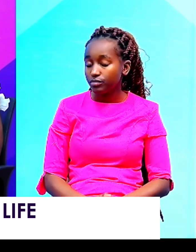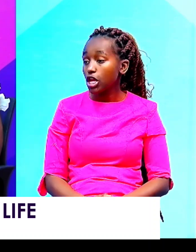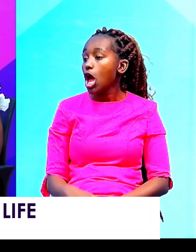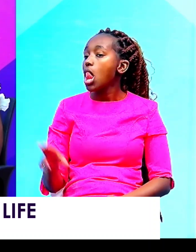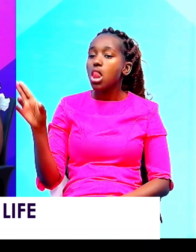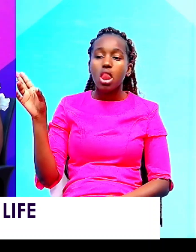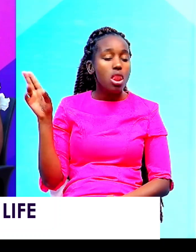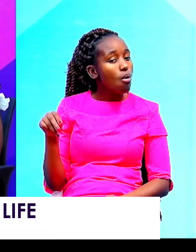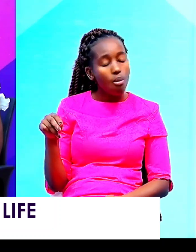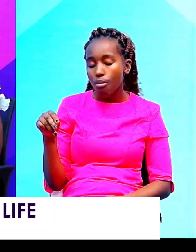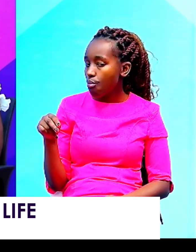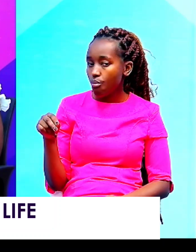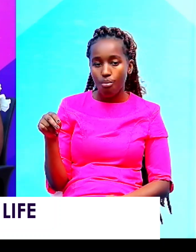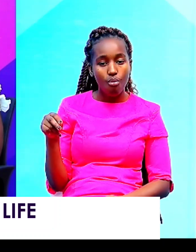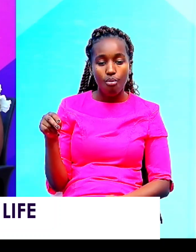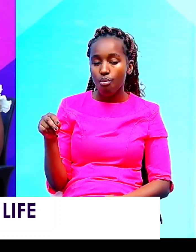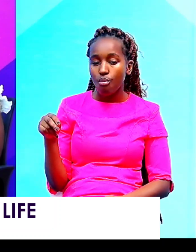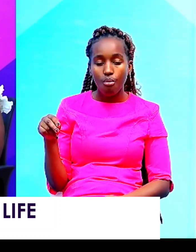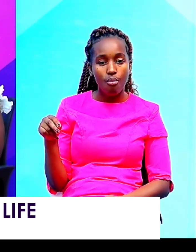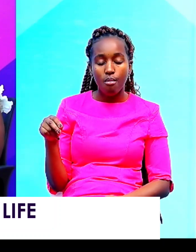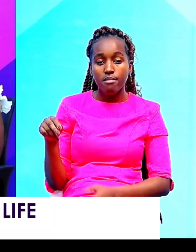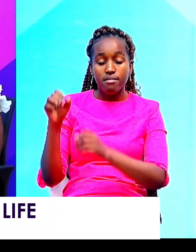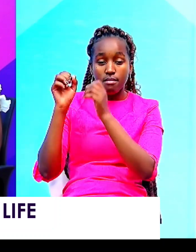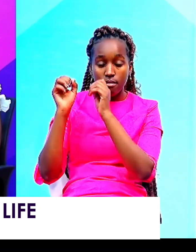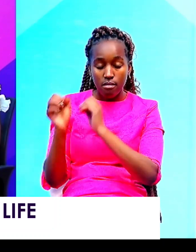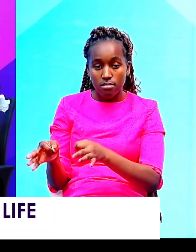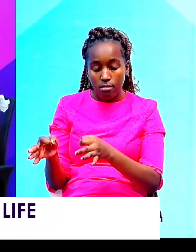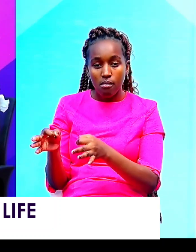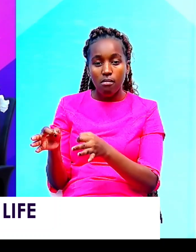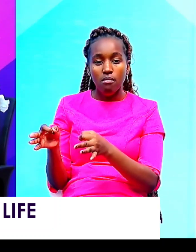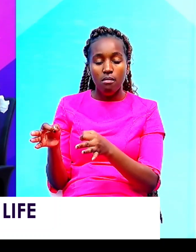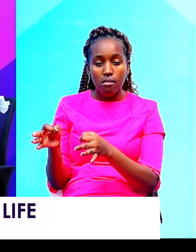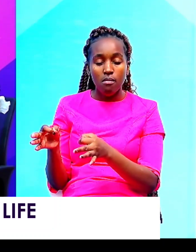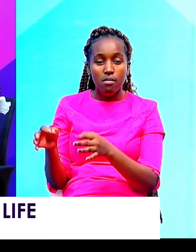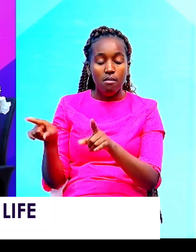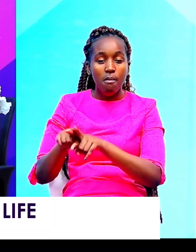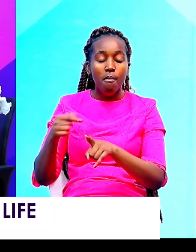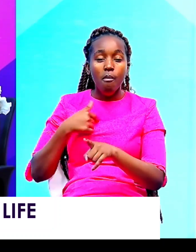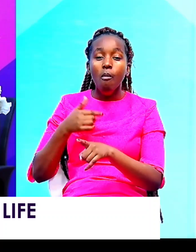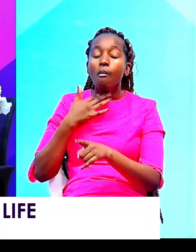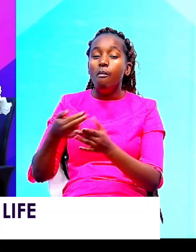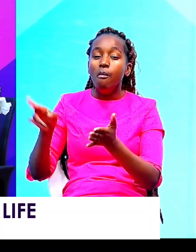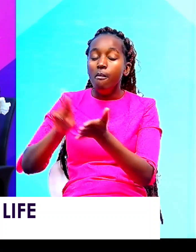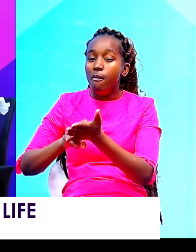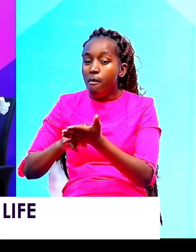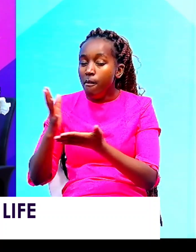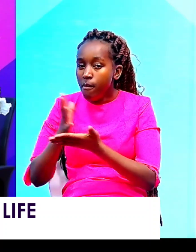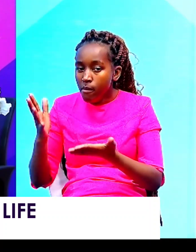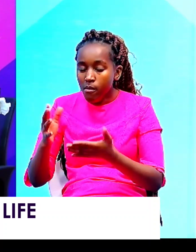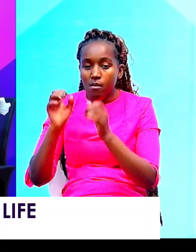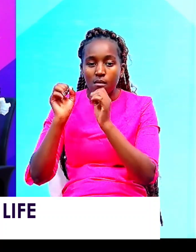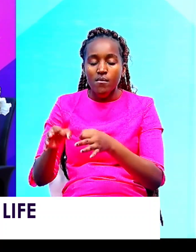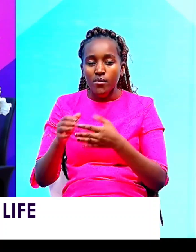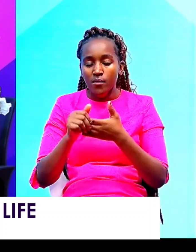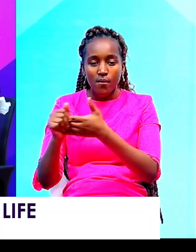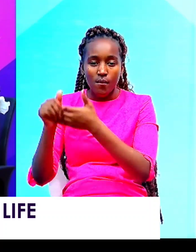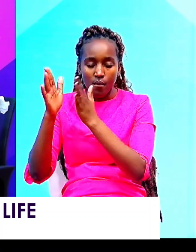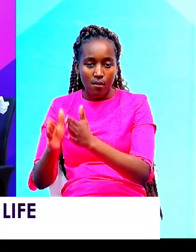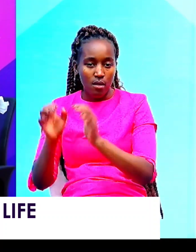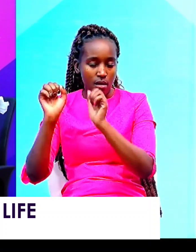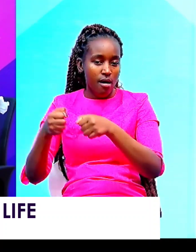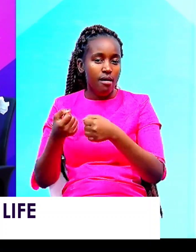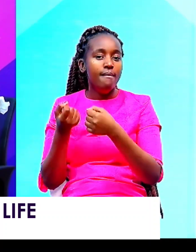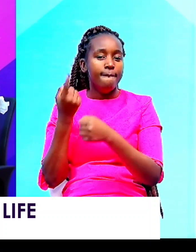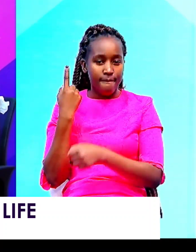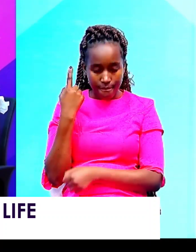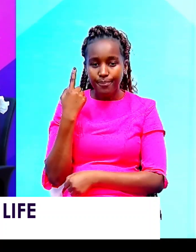No. Okay. If only, let me tell you, I'm still insisting on the part of the leaders. If Right. only they could understand that this is a